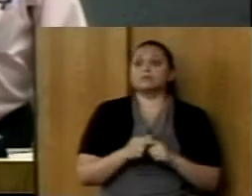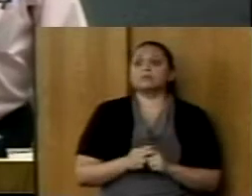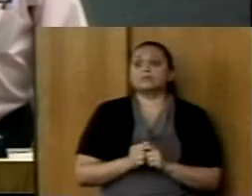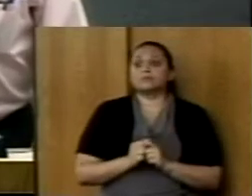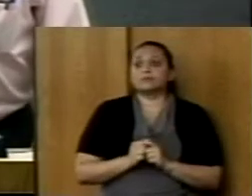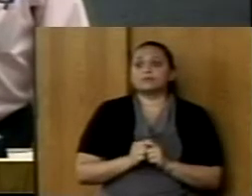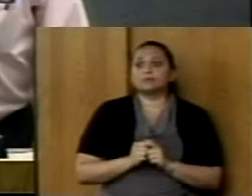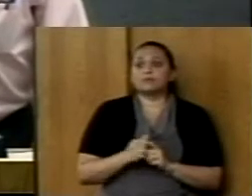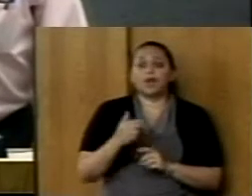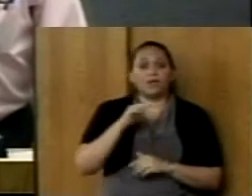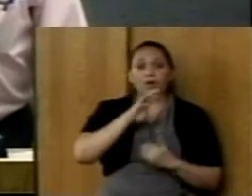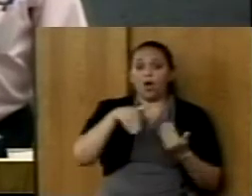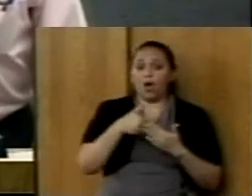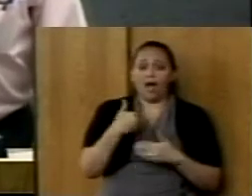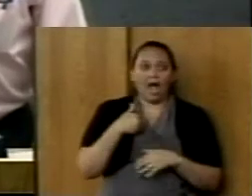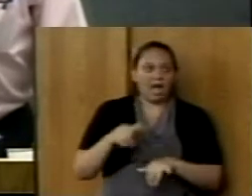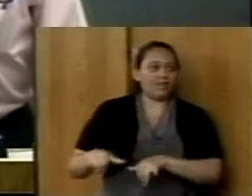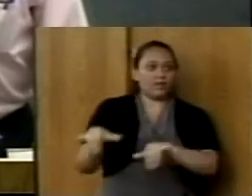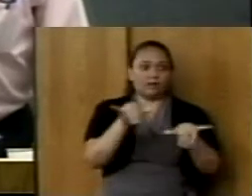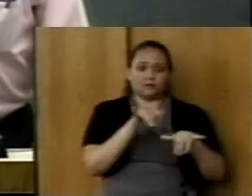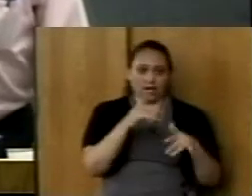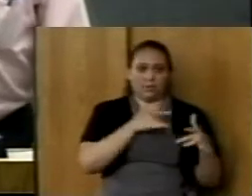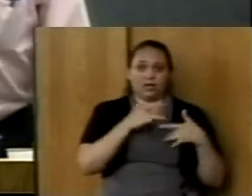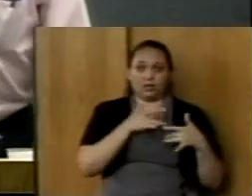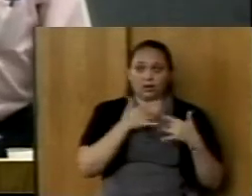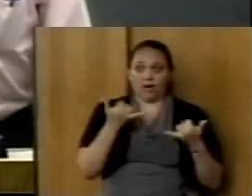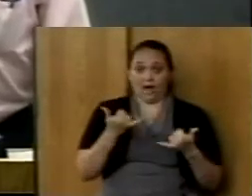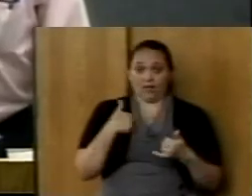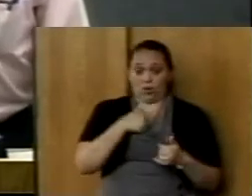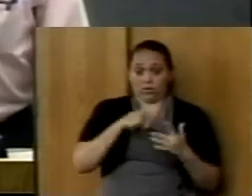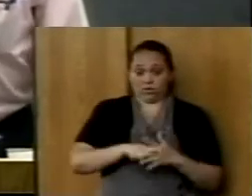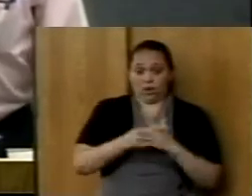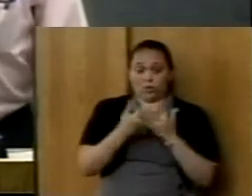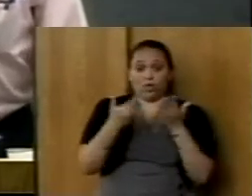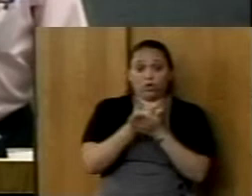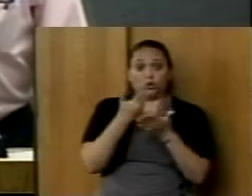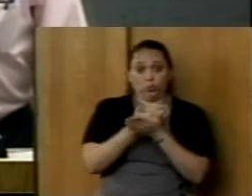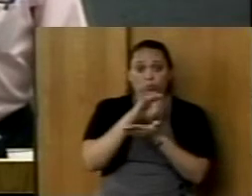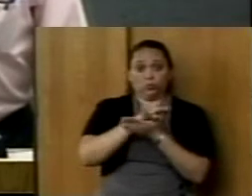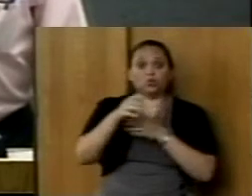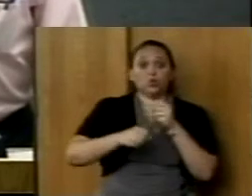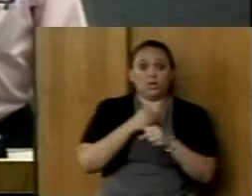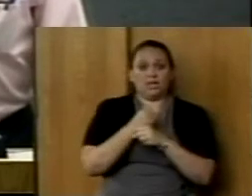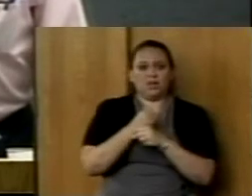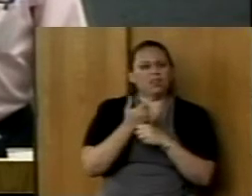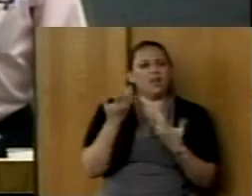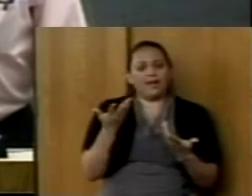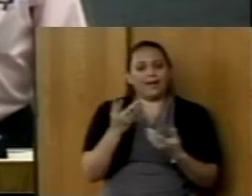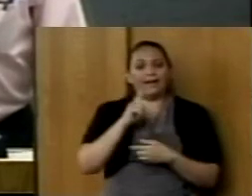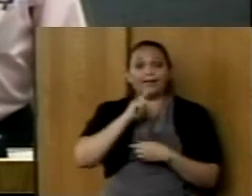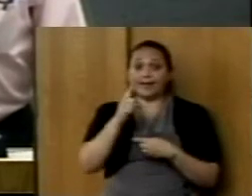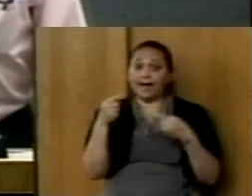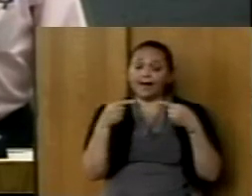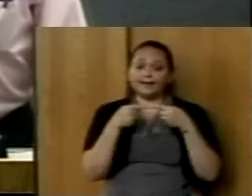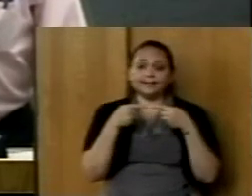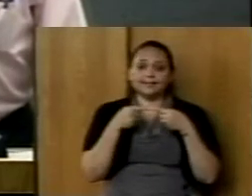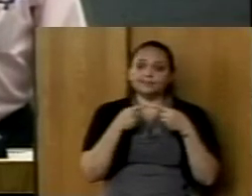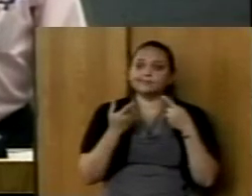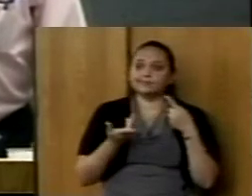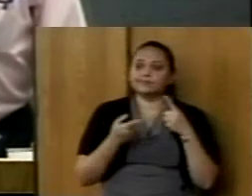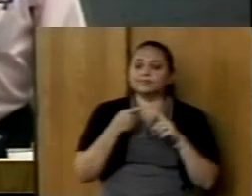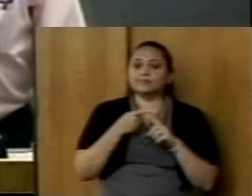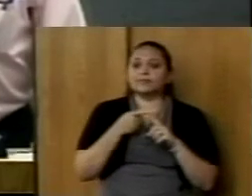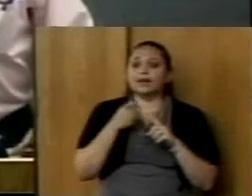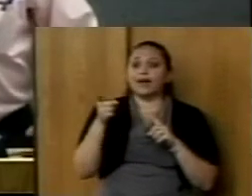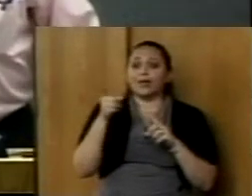all have the same concern now that we're starting with the new school year. And that is that they